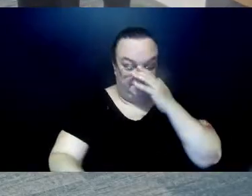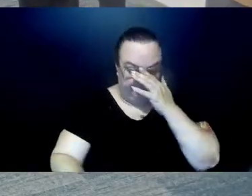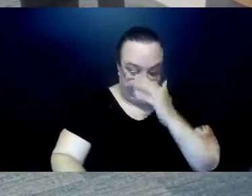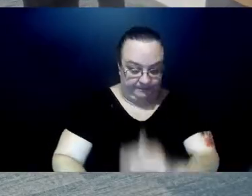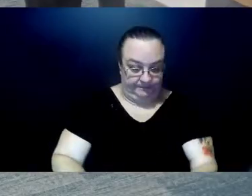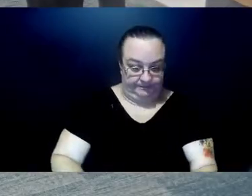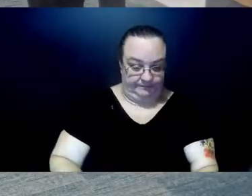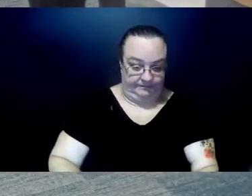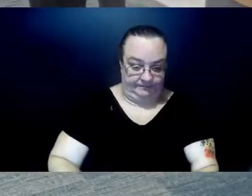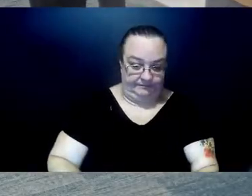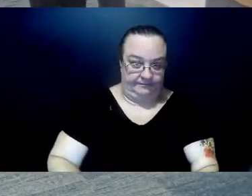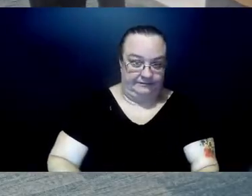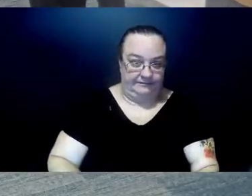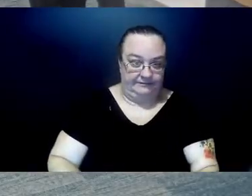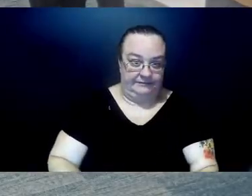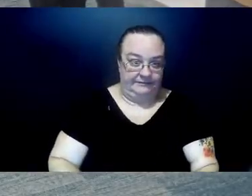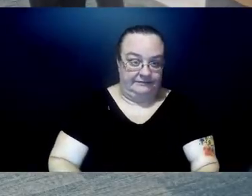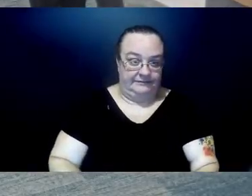With the dice.